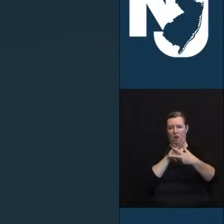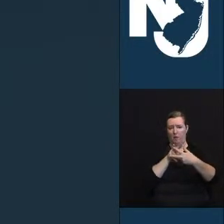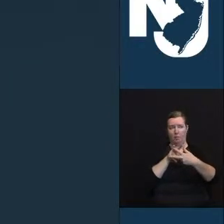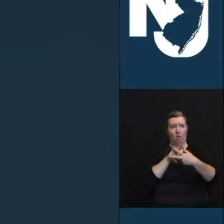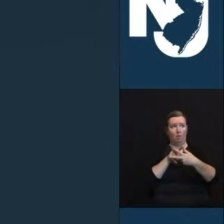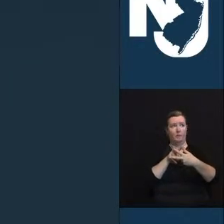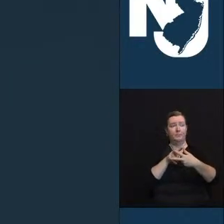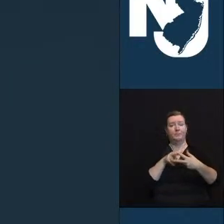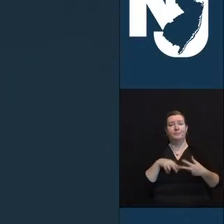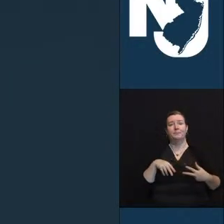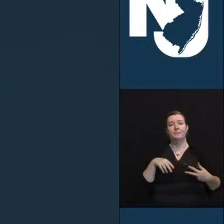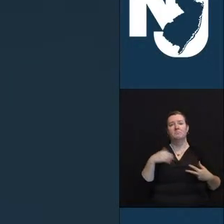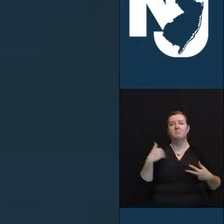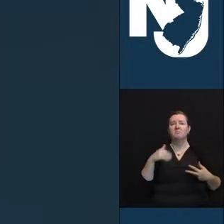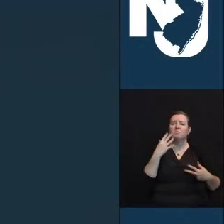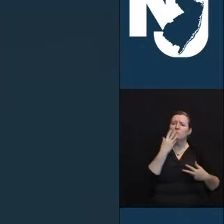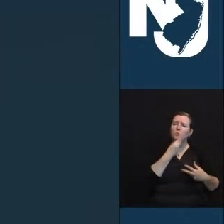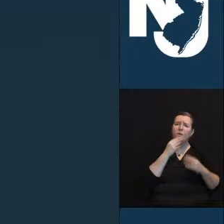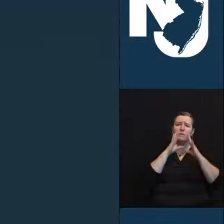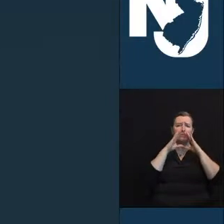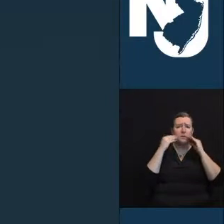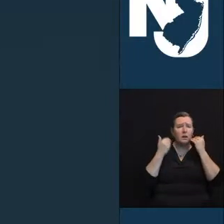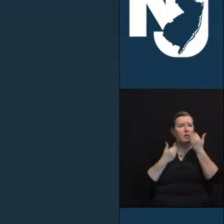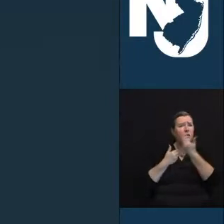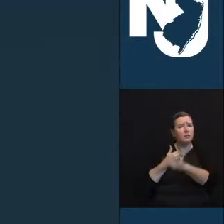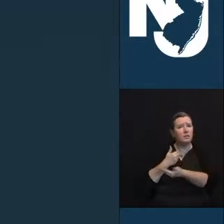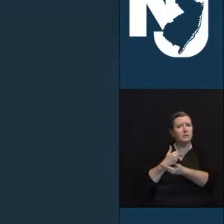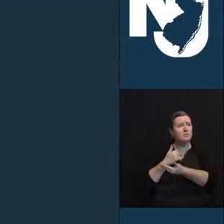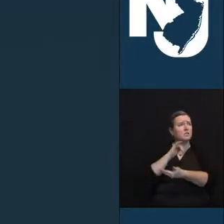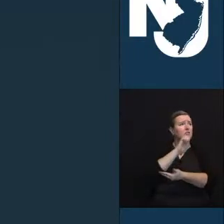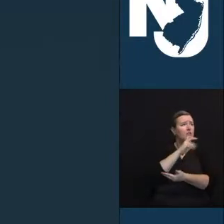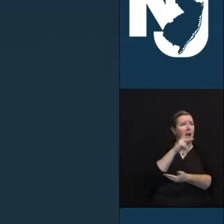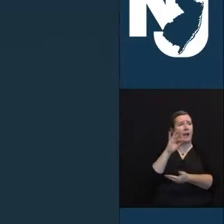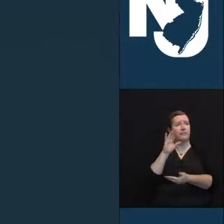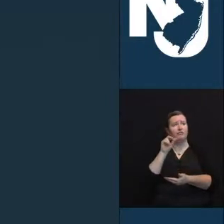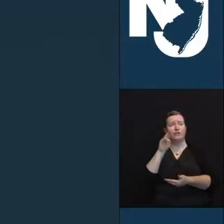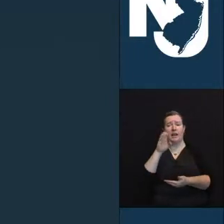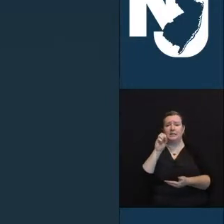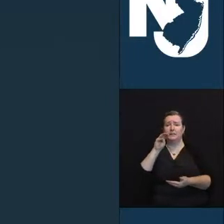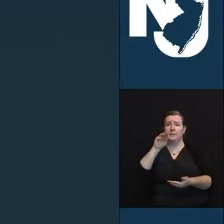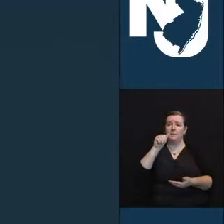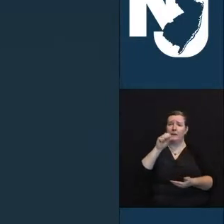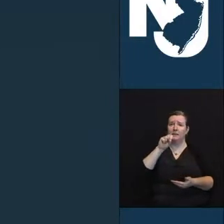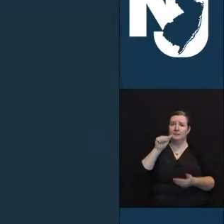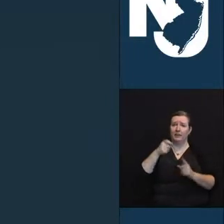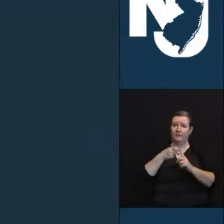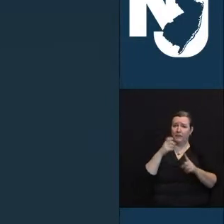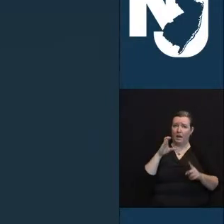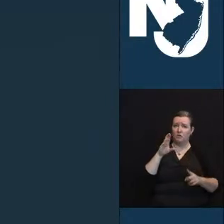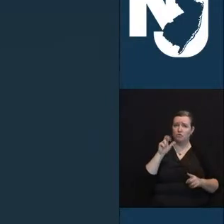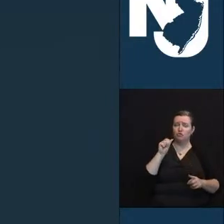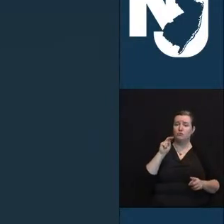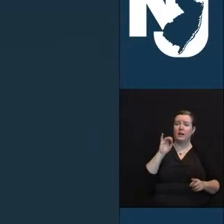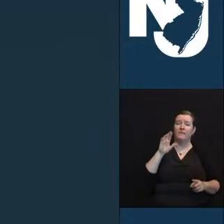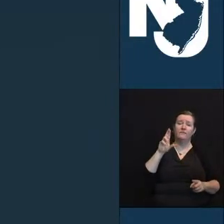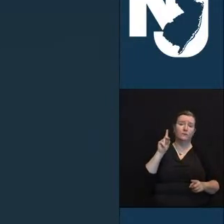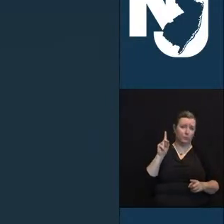at those $1 million smiles, huh? Jack and Frances Massa of Cranford. They enjoyed